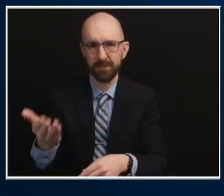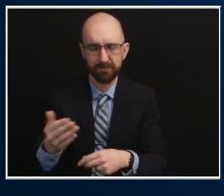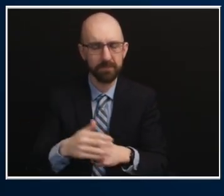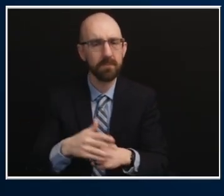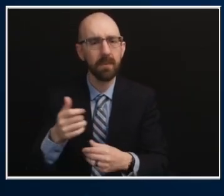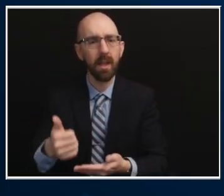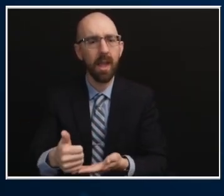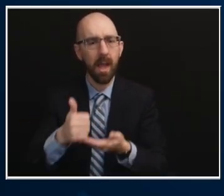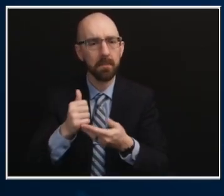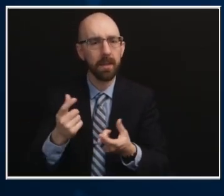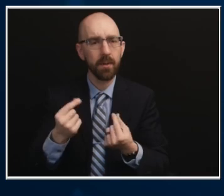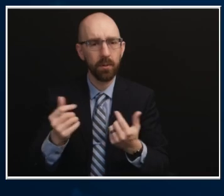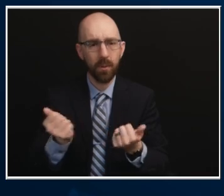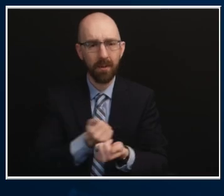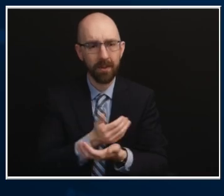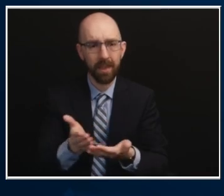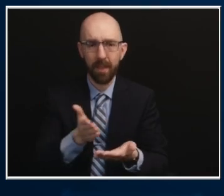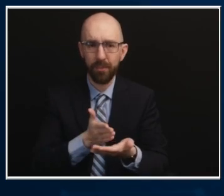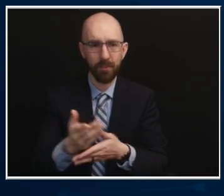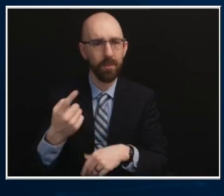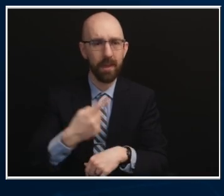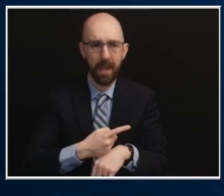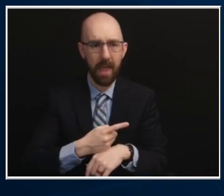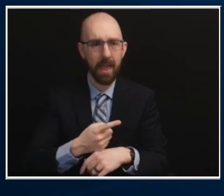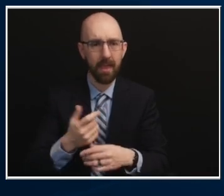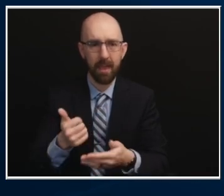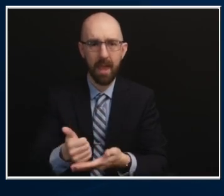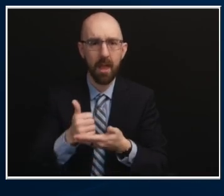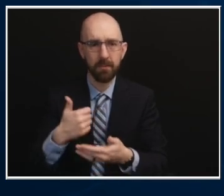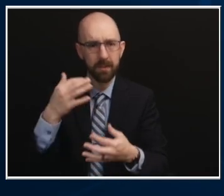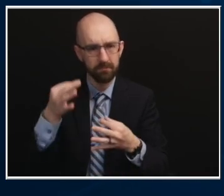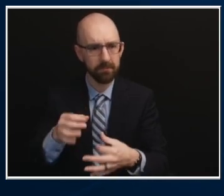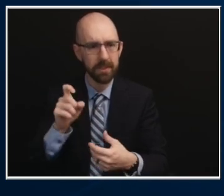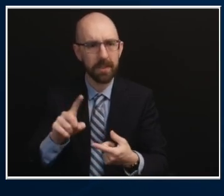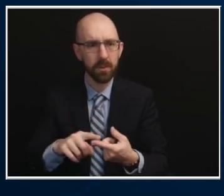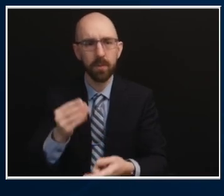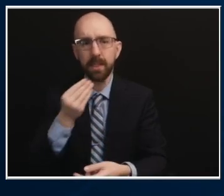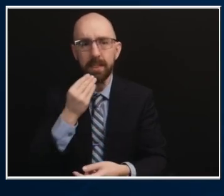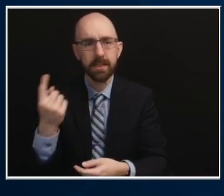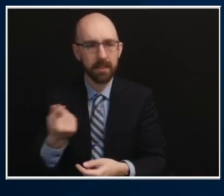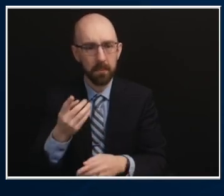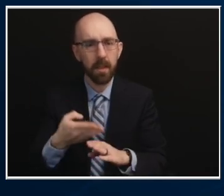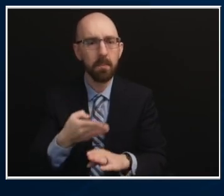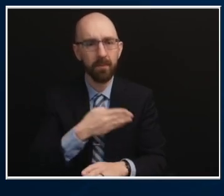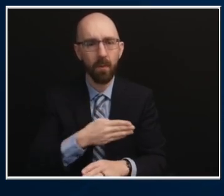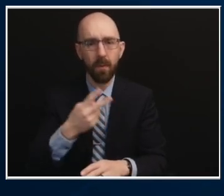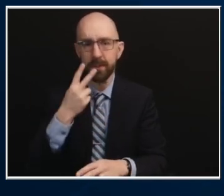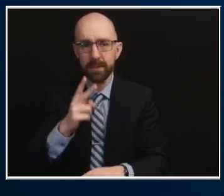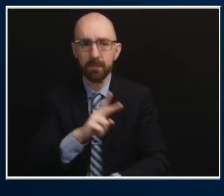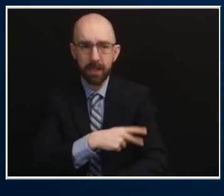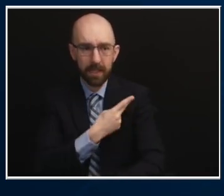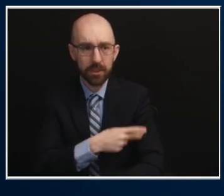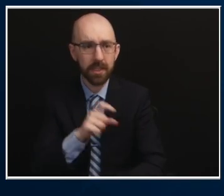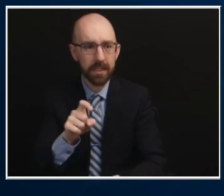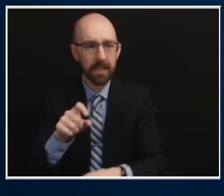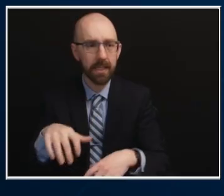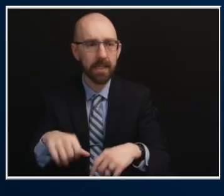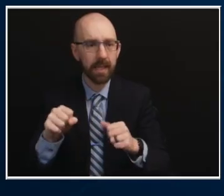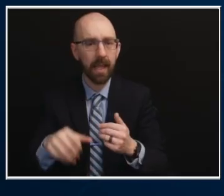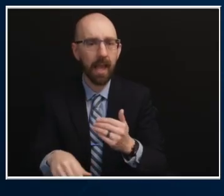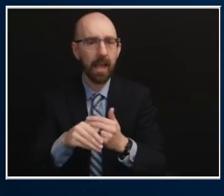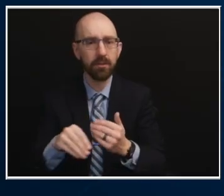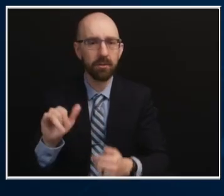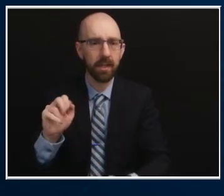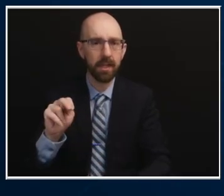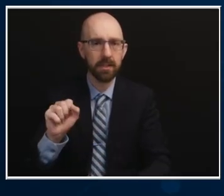do everything throughout the day. It helps me decide if I need to eat something before I go see a patient, if I need to take a little bit of extra insulin, go